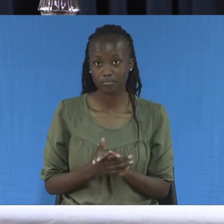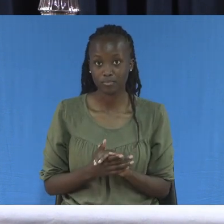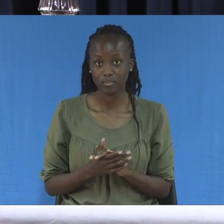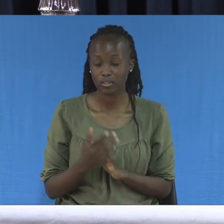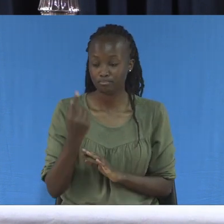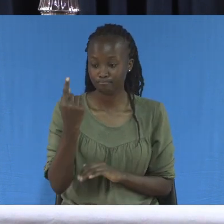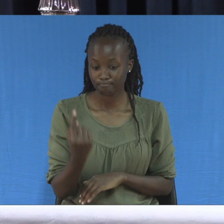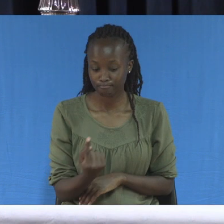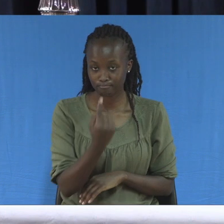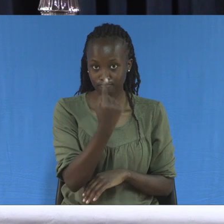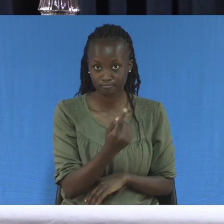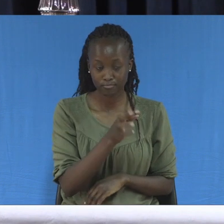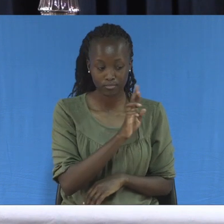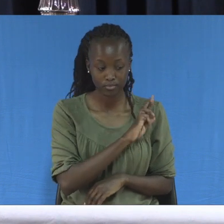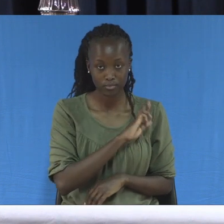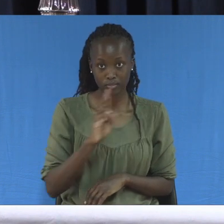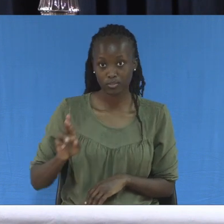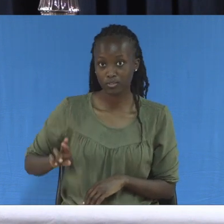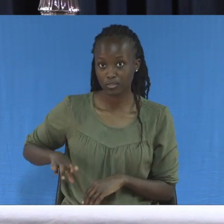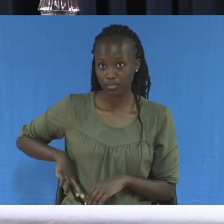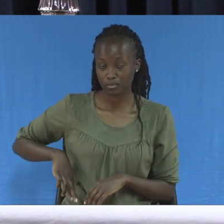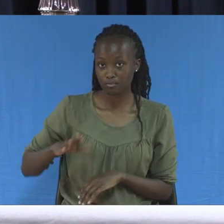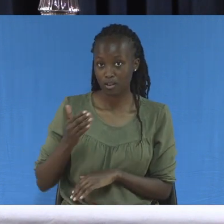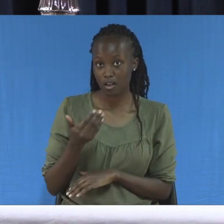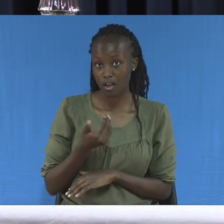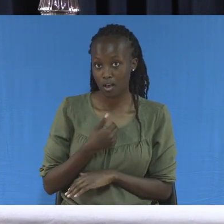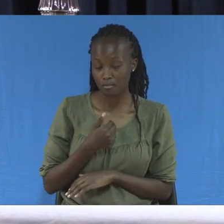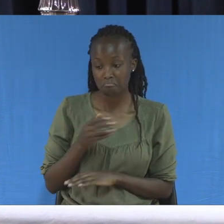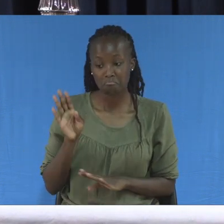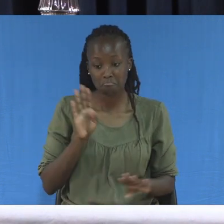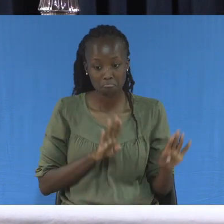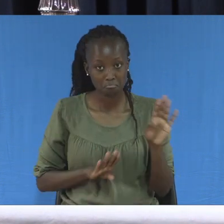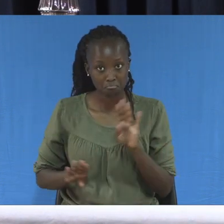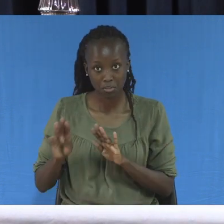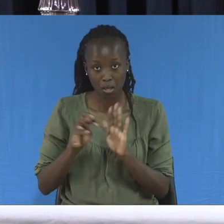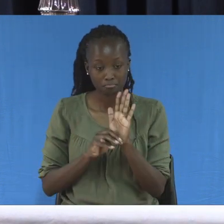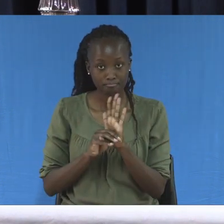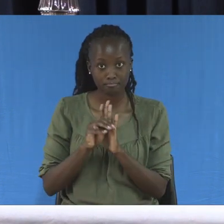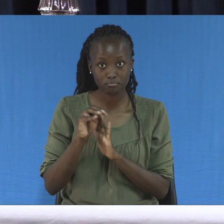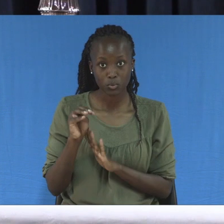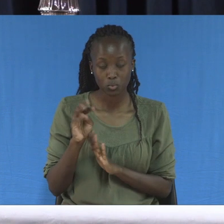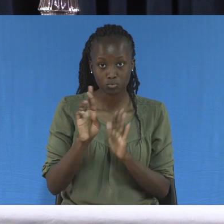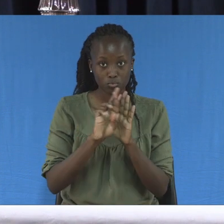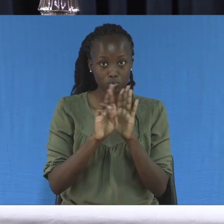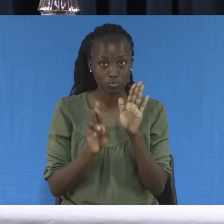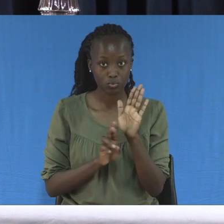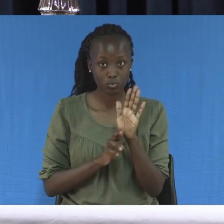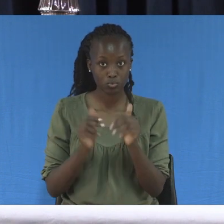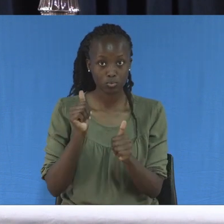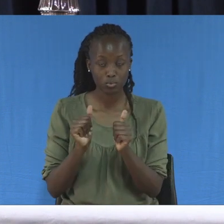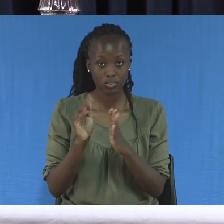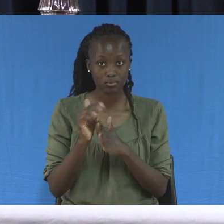Every religion has its own moral code that